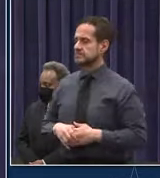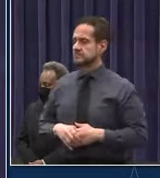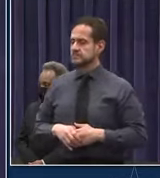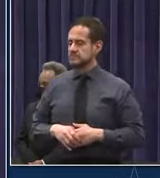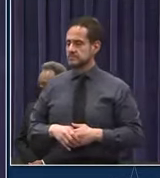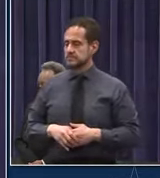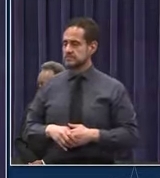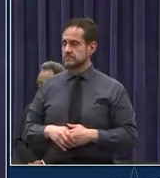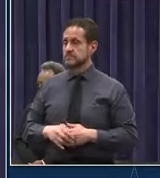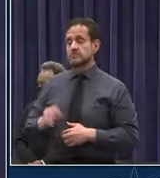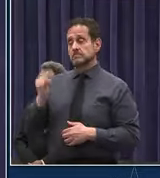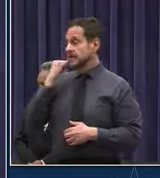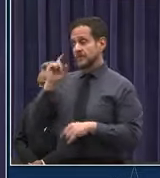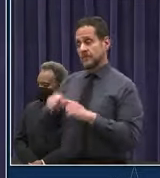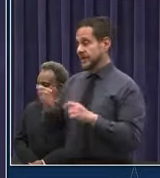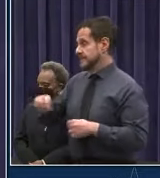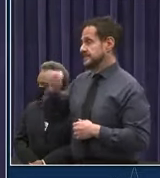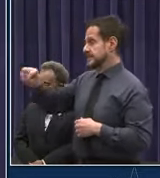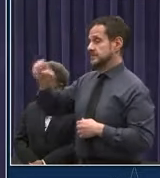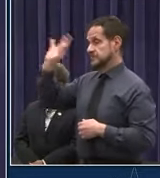on these particular